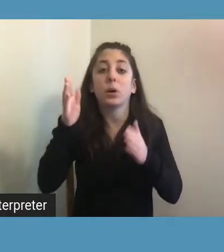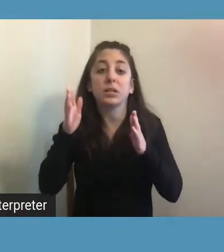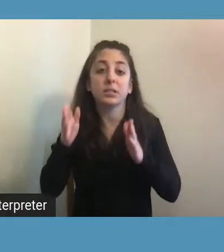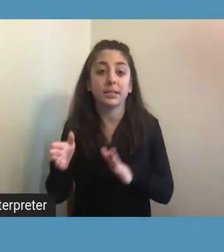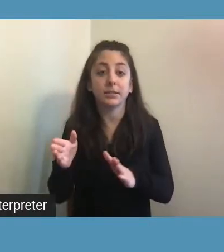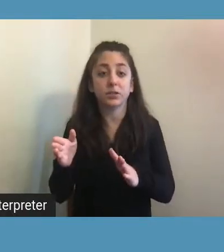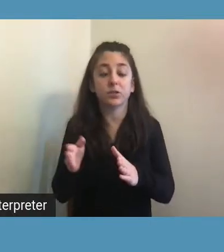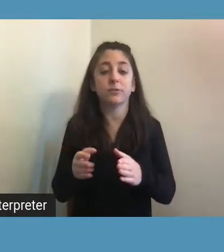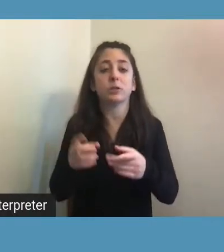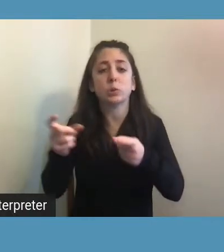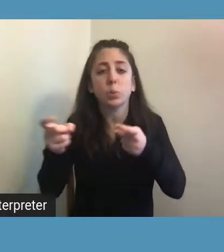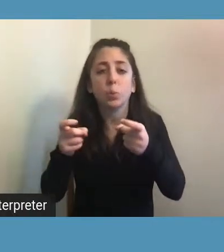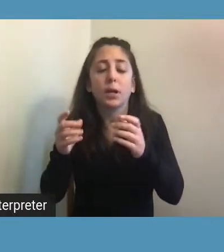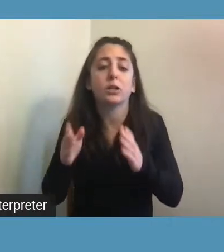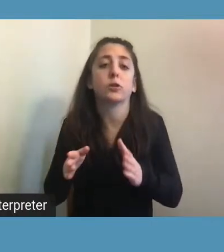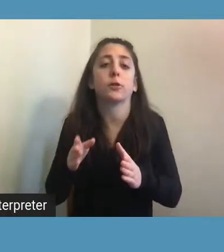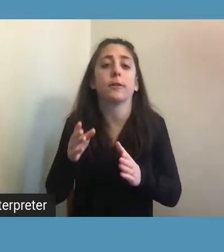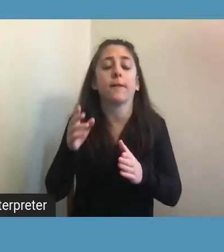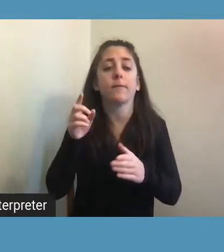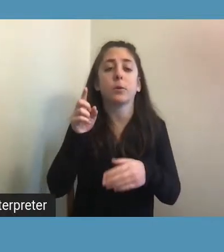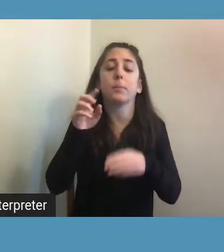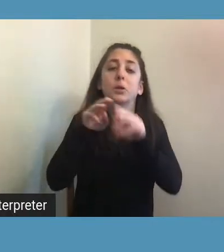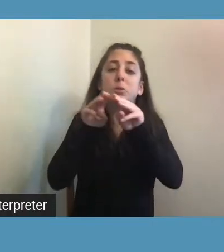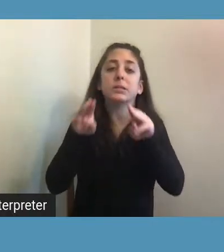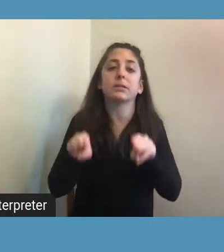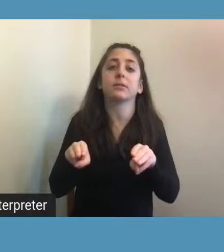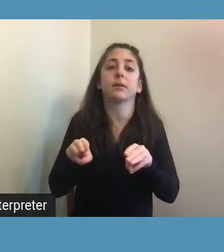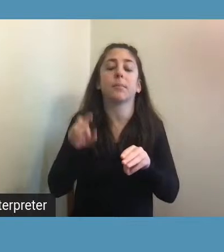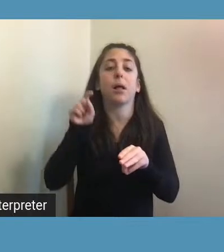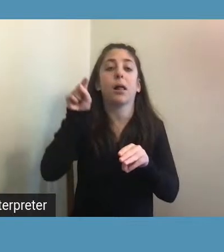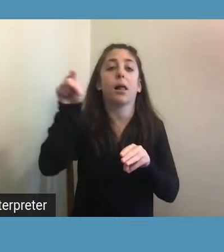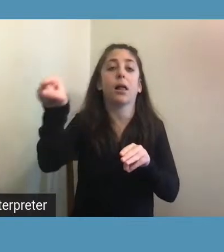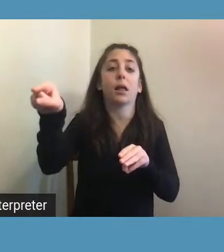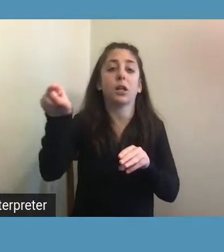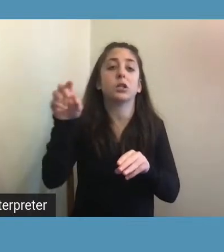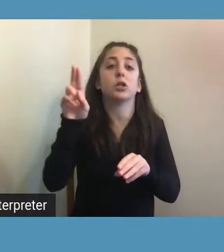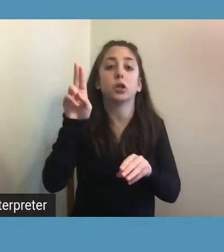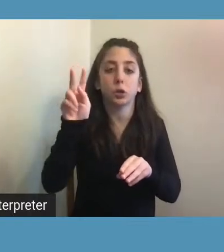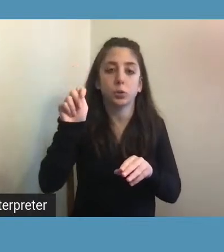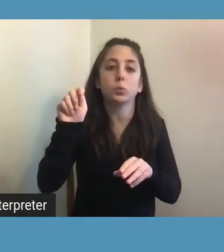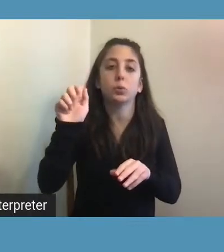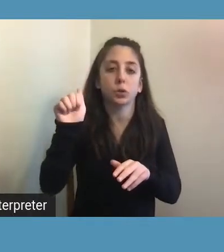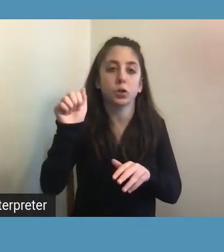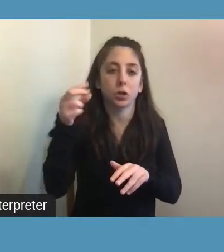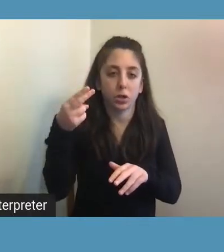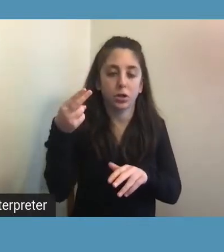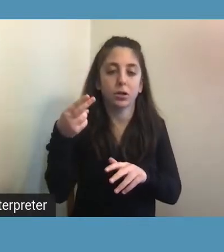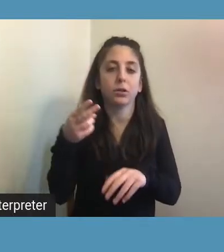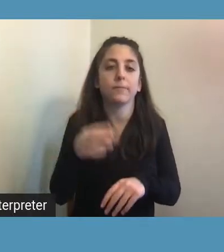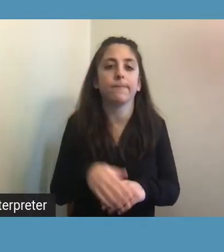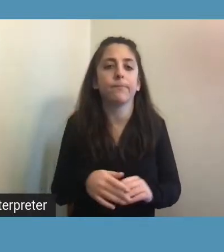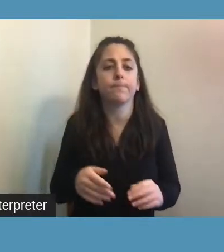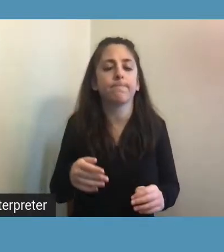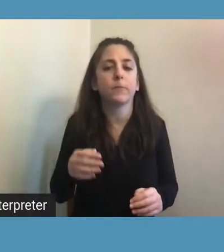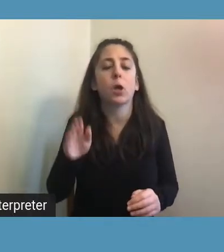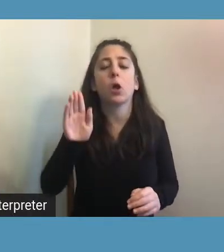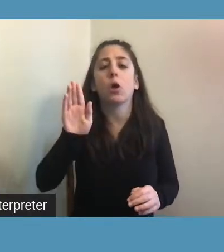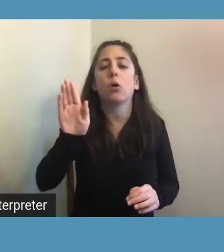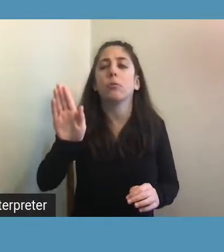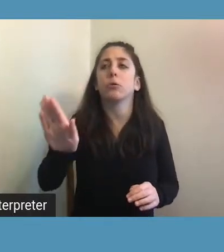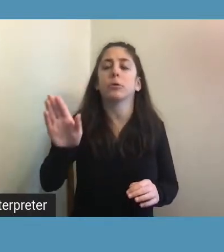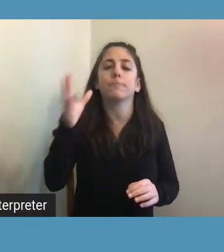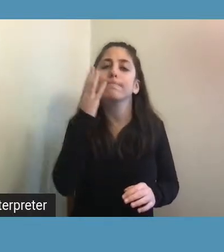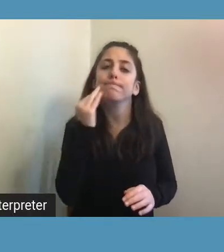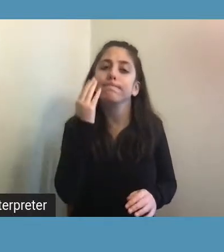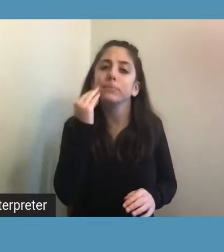Executive Director of the Hutchings Museum Institute in Sarasota Springs, Utah. and she's going to share her journey as a small